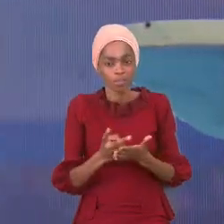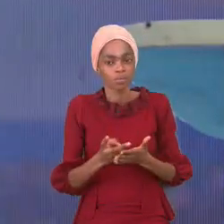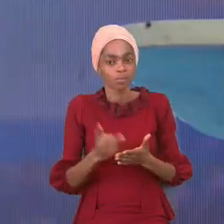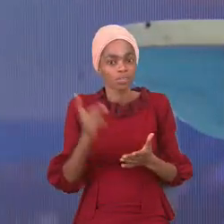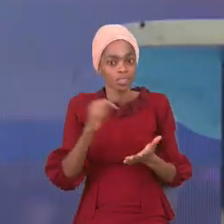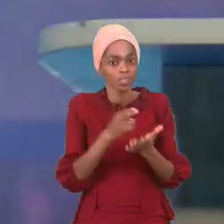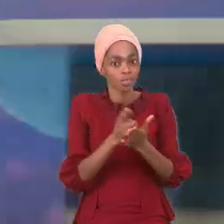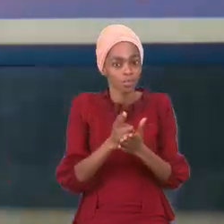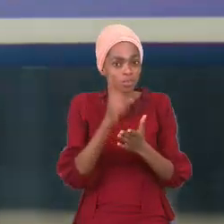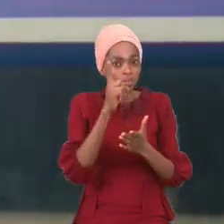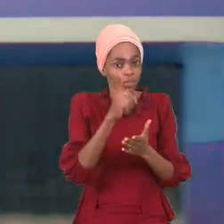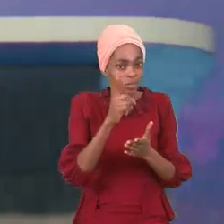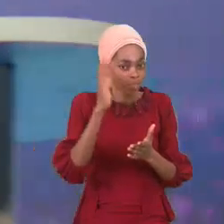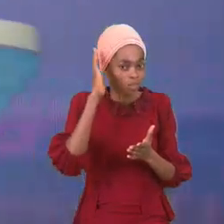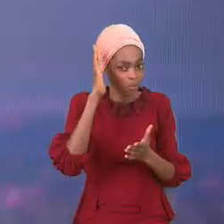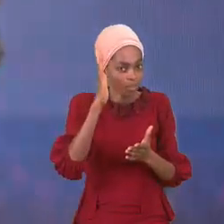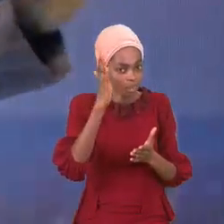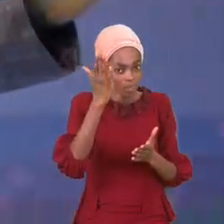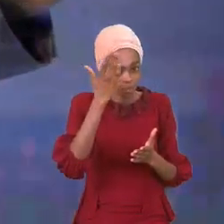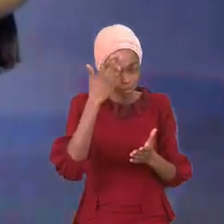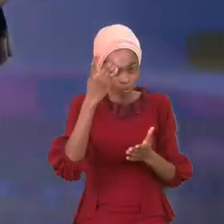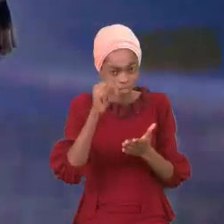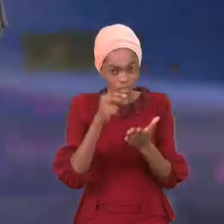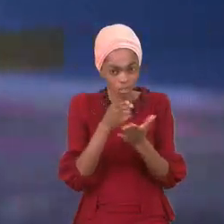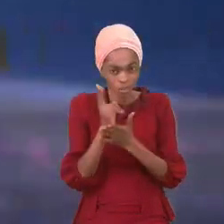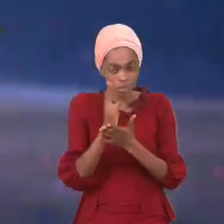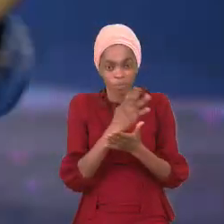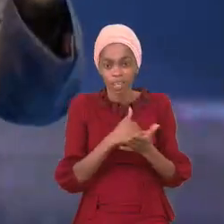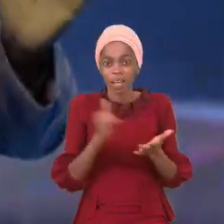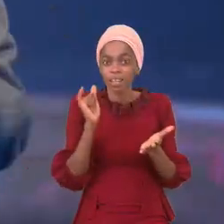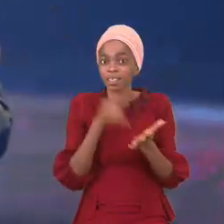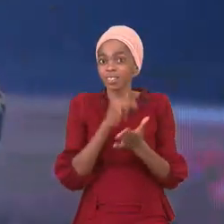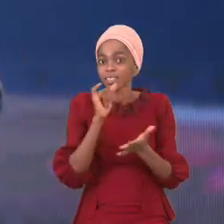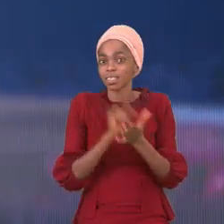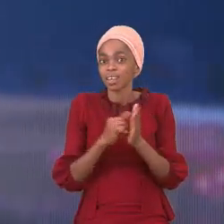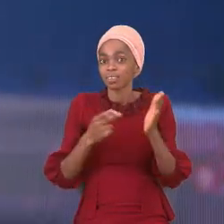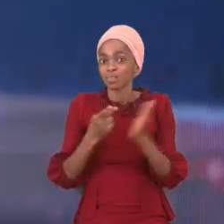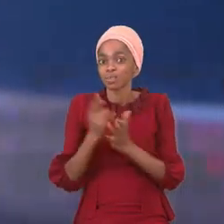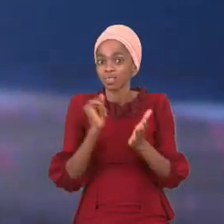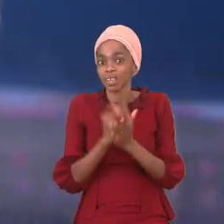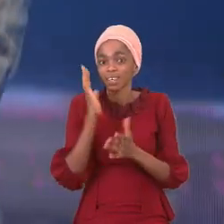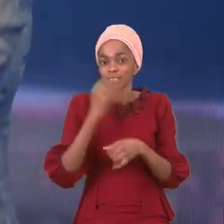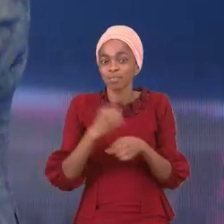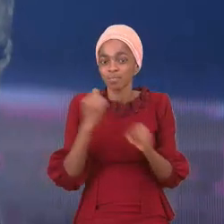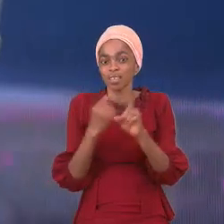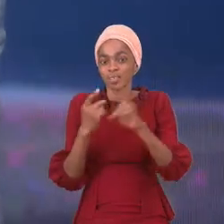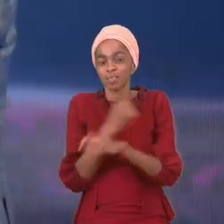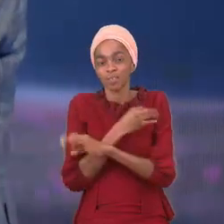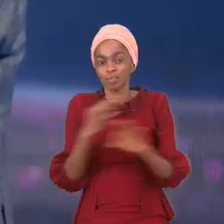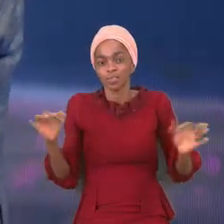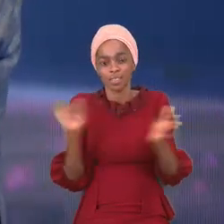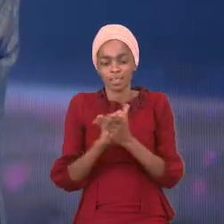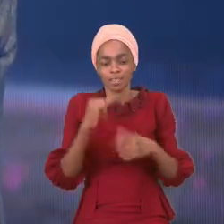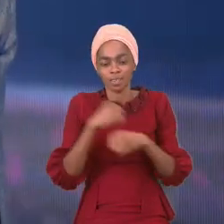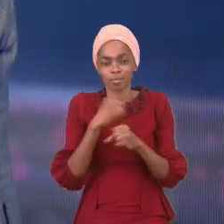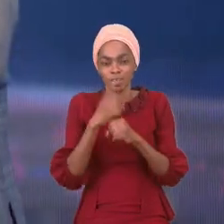Ye shall know the truth. And it is that truth that sets you free, that makes